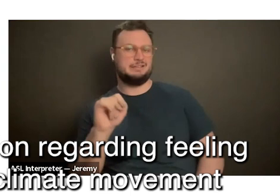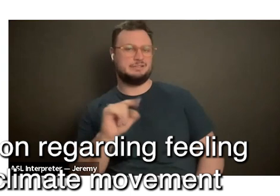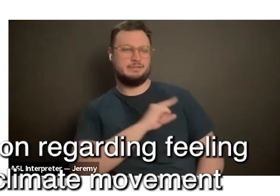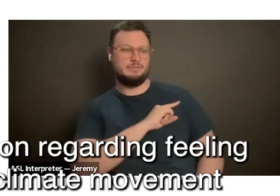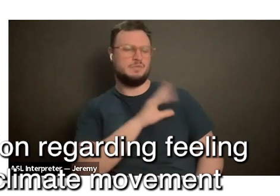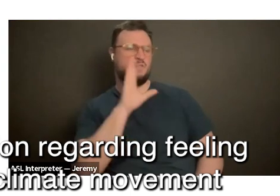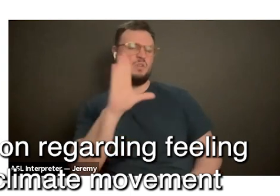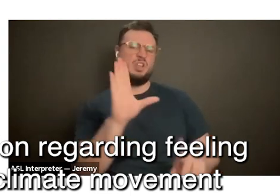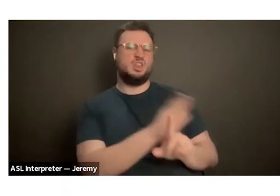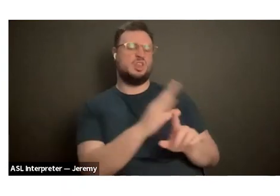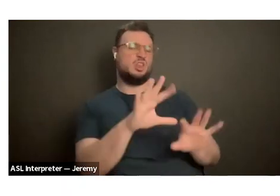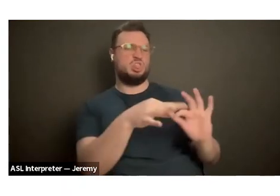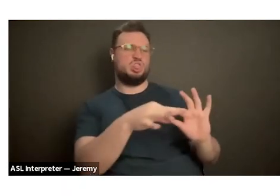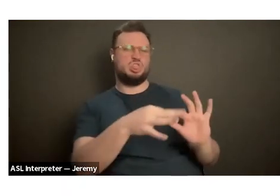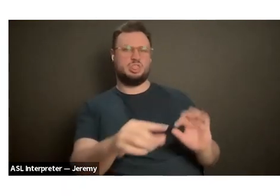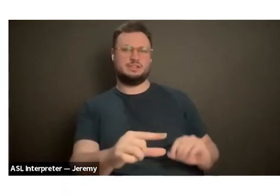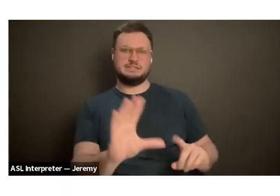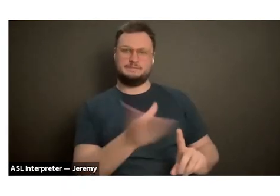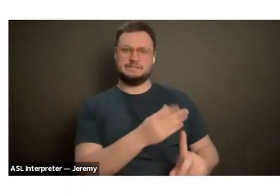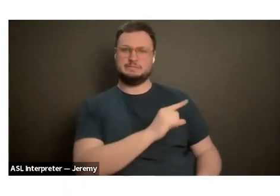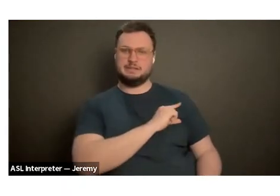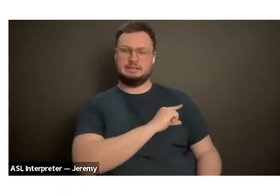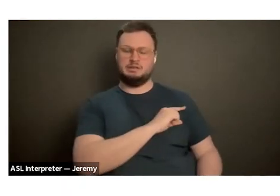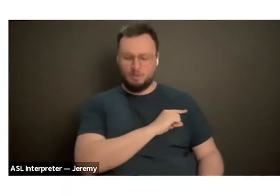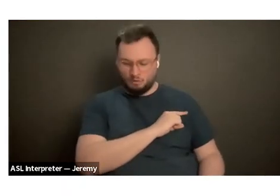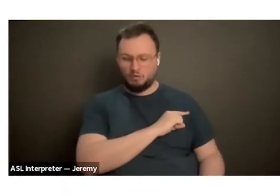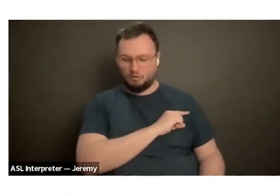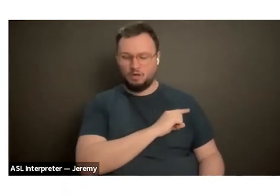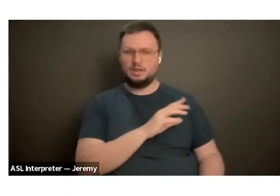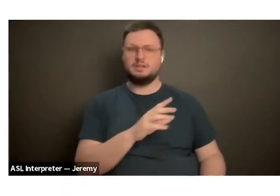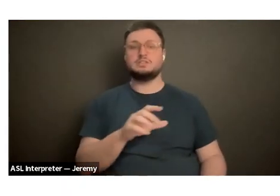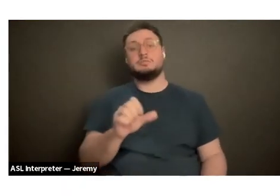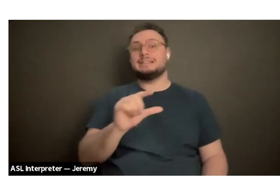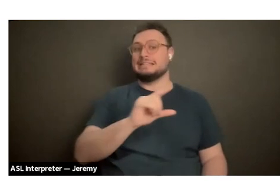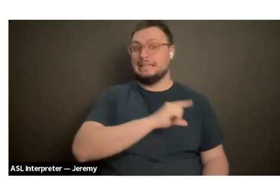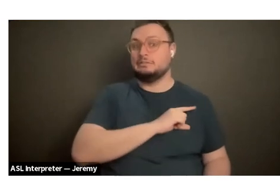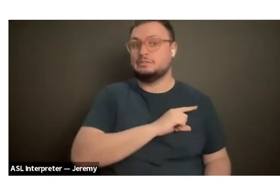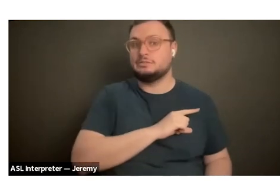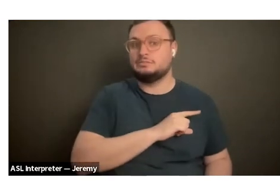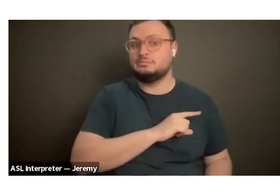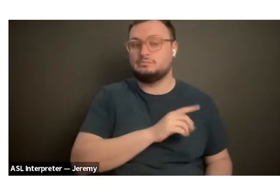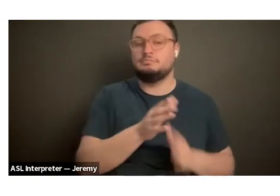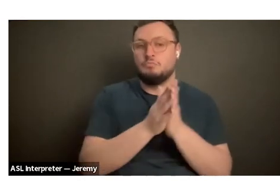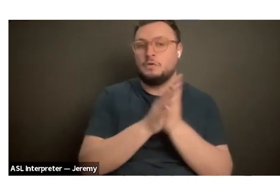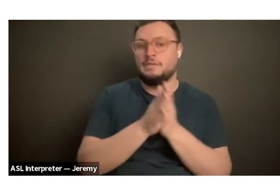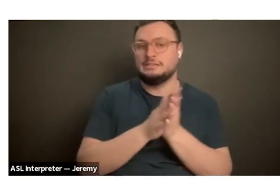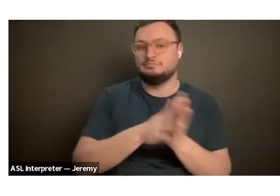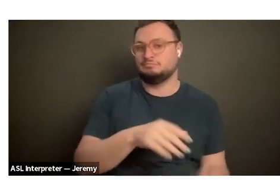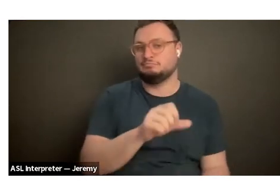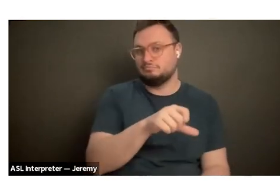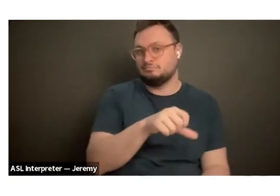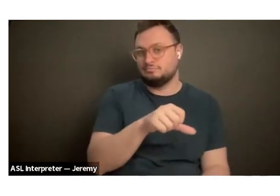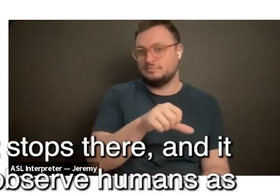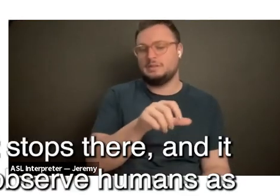guilt, as much as possible. Of course, it's a big driver. People move very fast when they're feeling guilty, but it's like a kind of